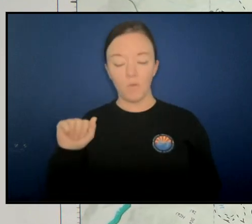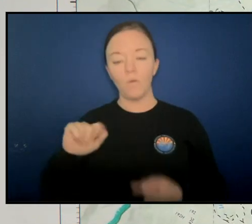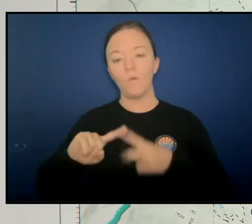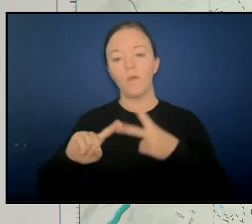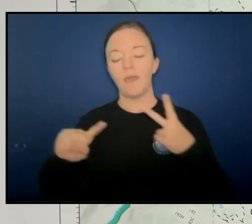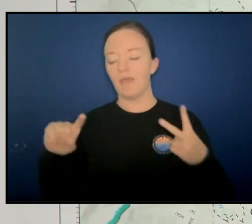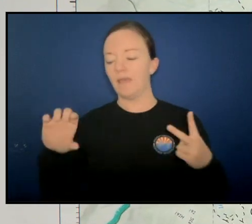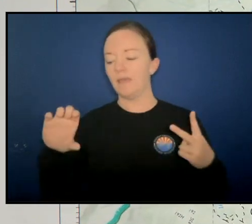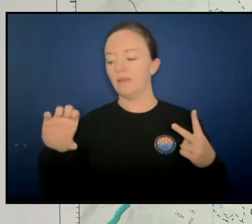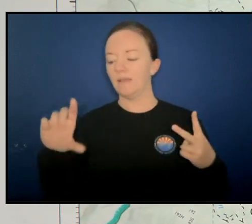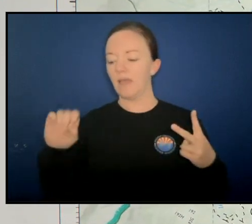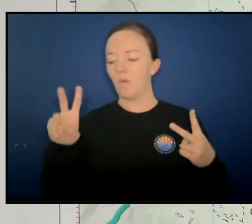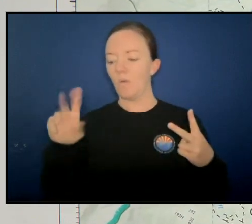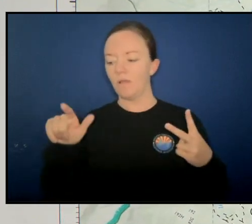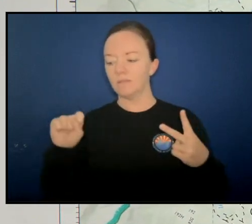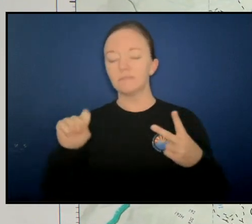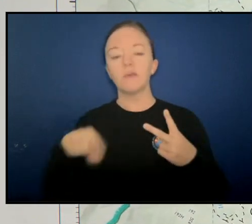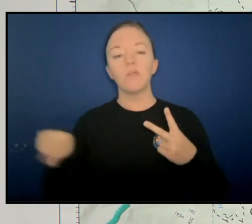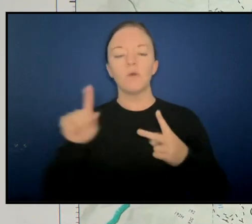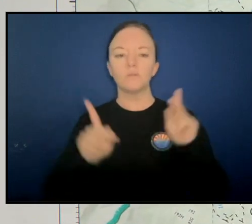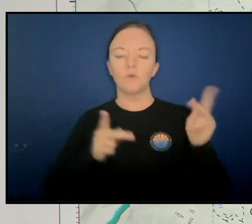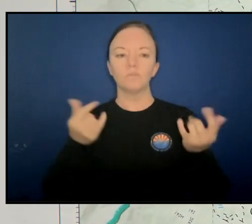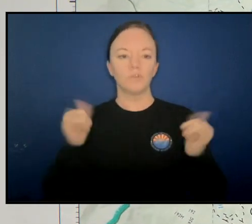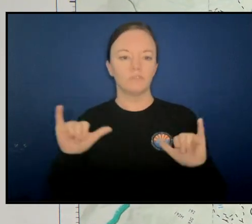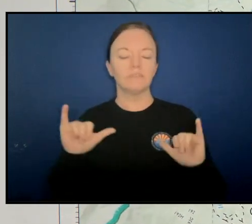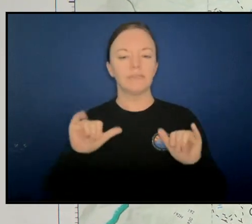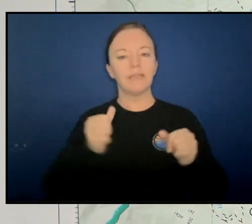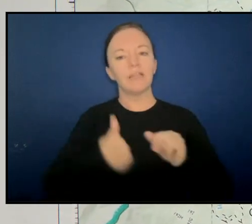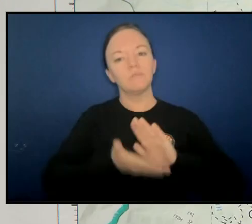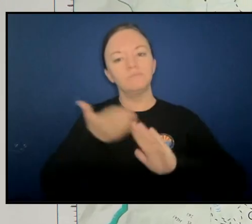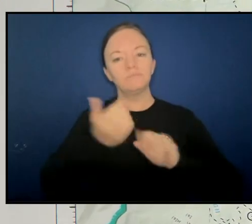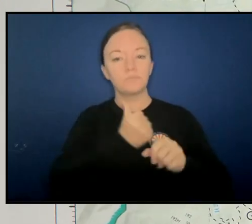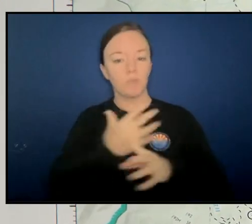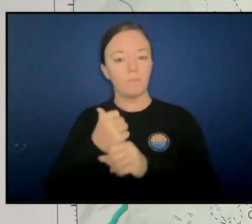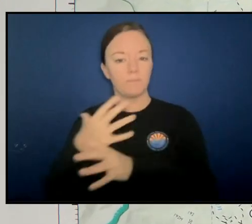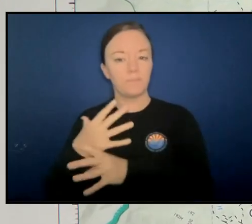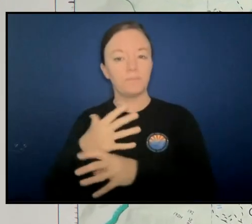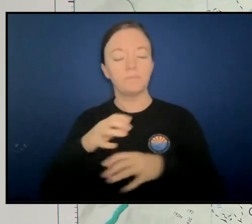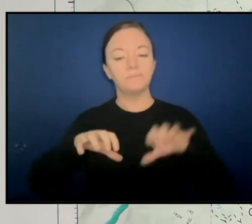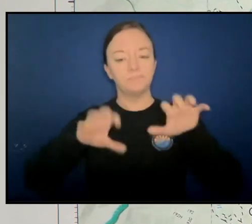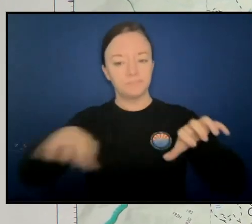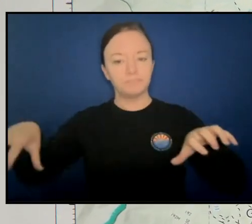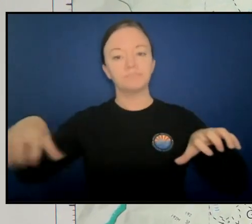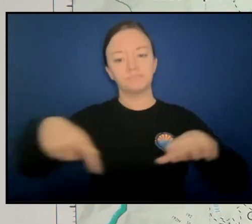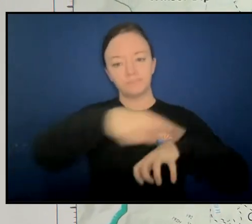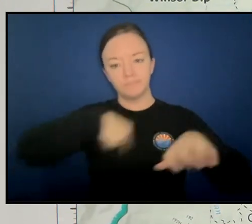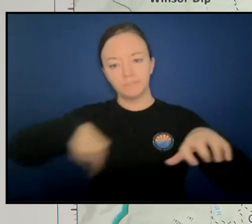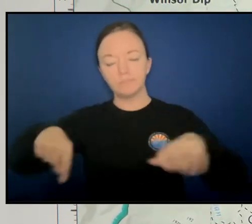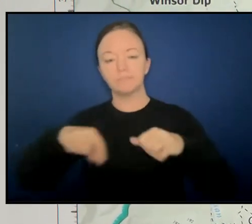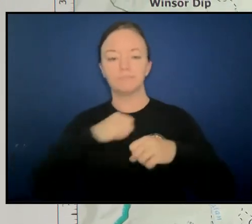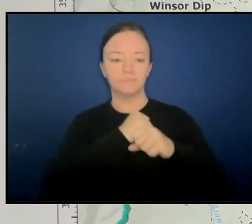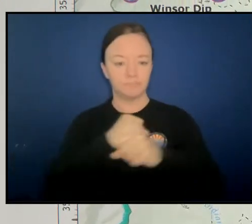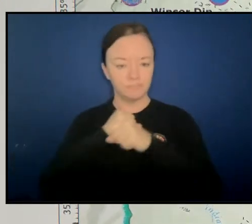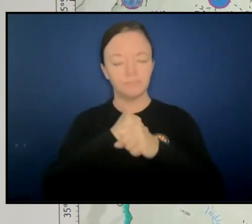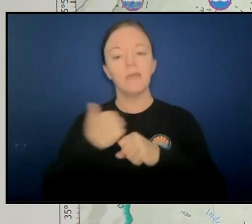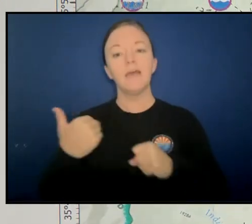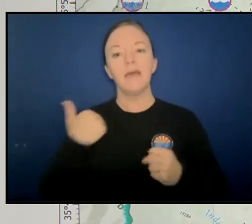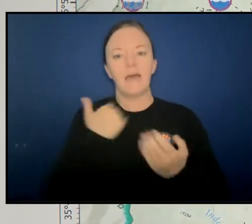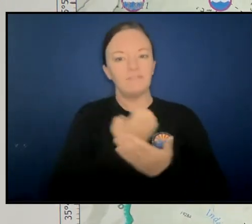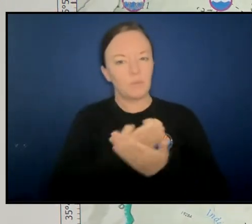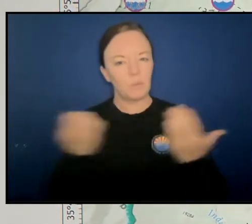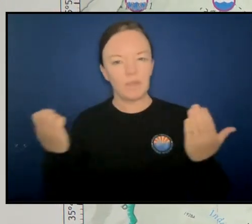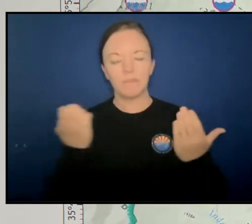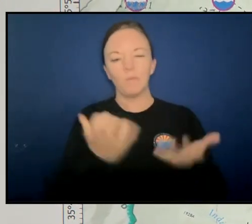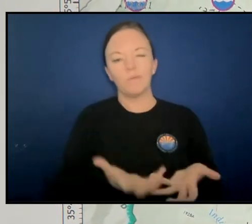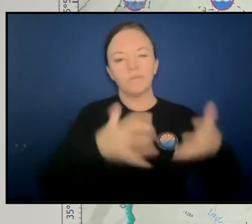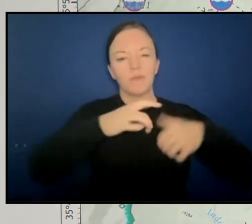the prep work around the structures. We've got water handling equipment in place, so folded tanks, pumpkins, and it's kind of really like